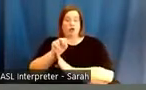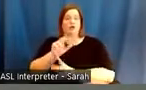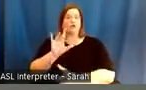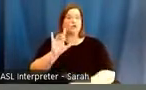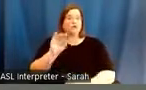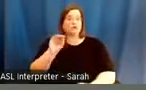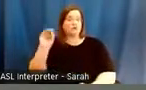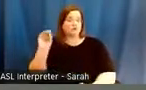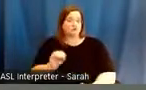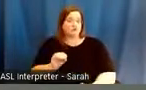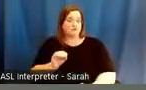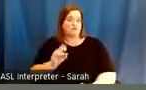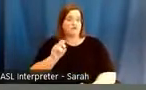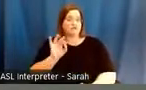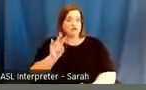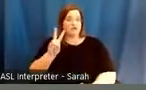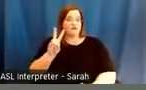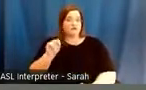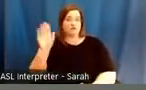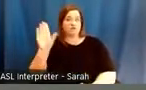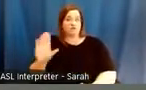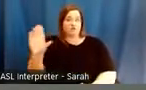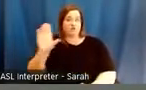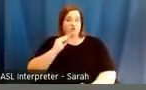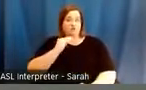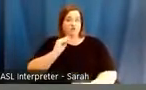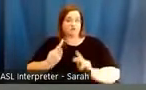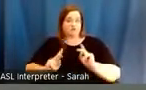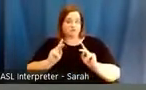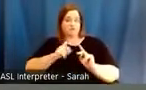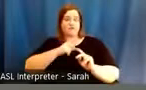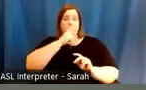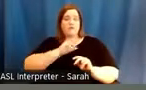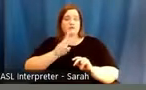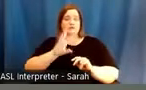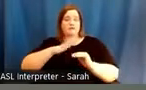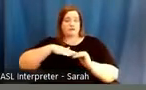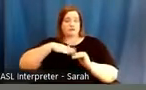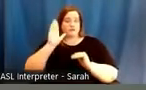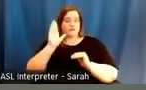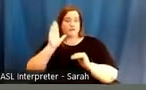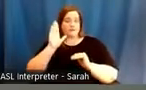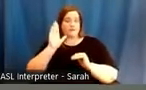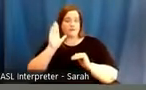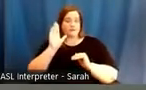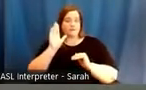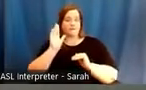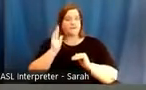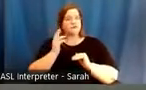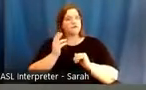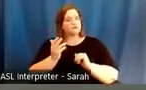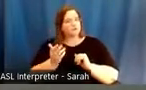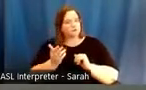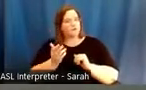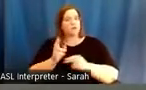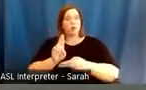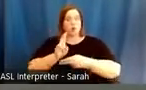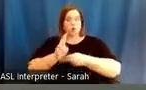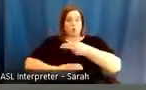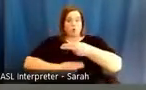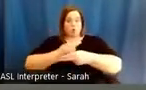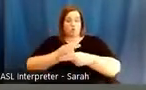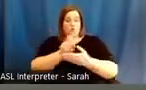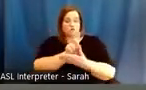25% of Vermont's population is predicted to be age 65 and up. So, you know, universal